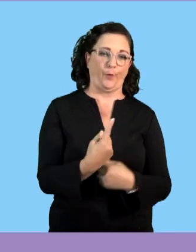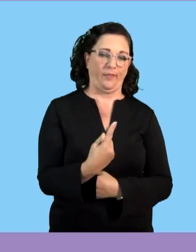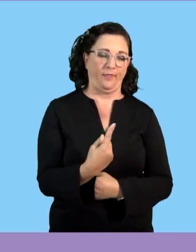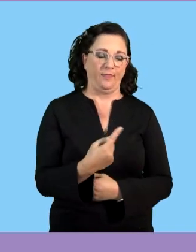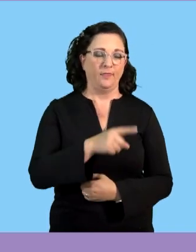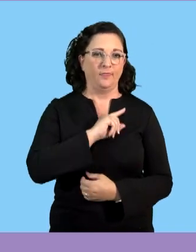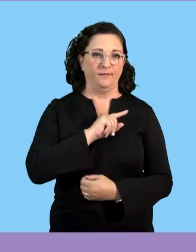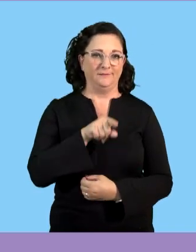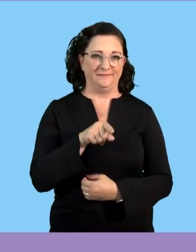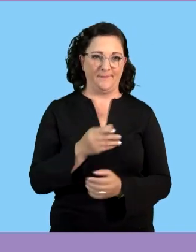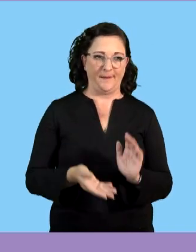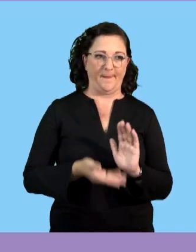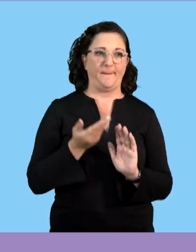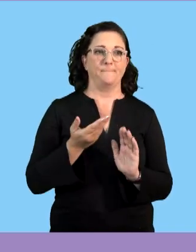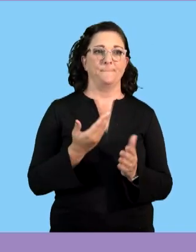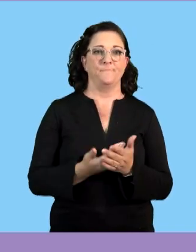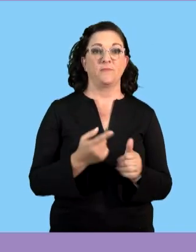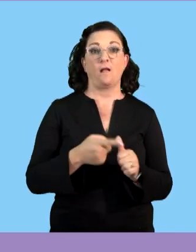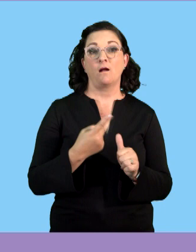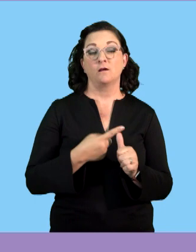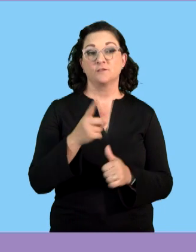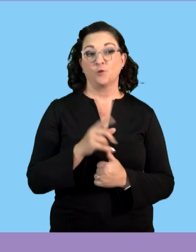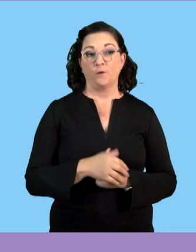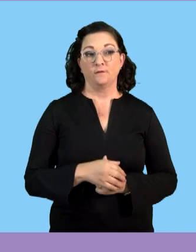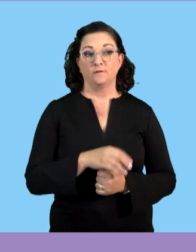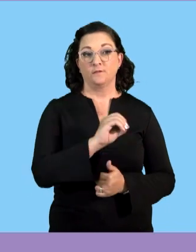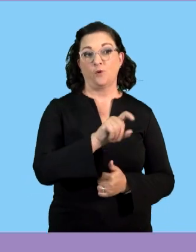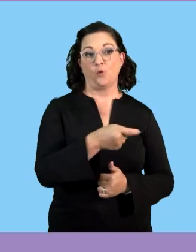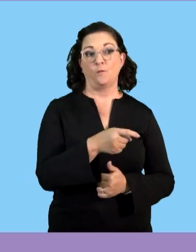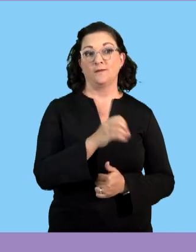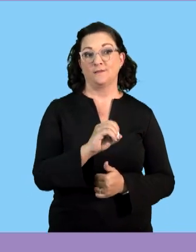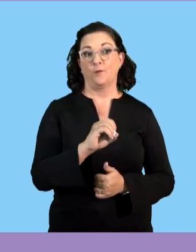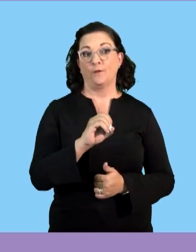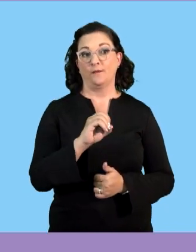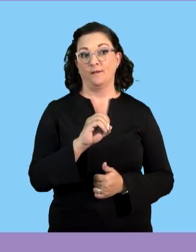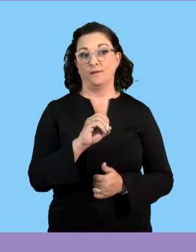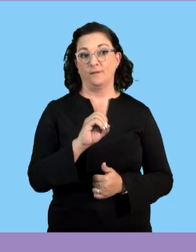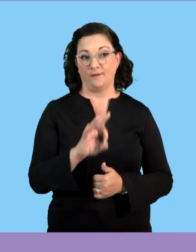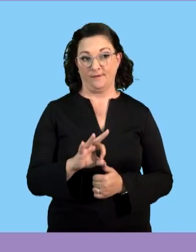add 1 to the 2, and our answer would be